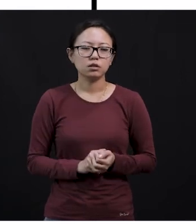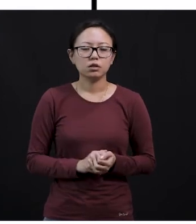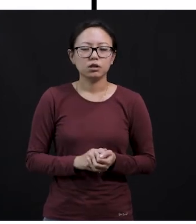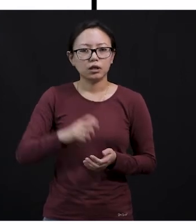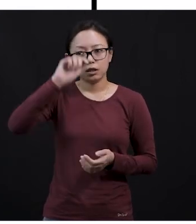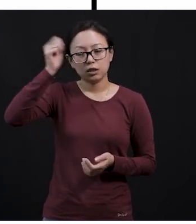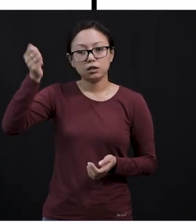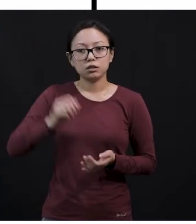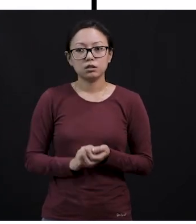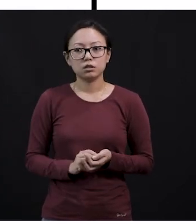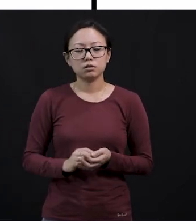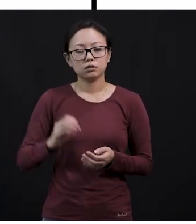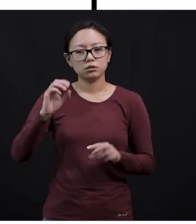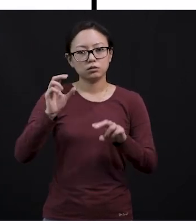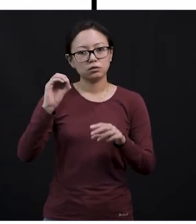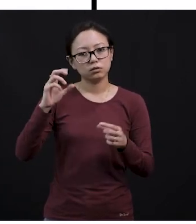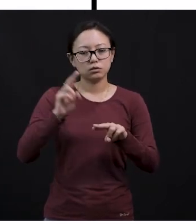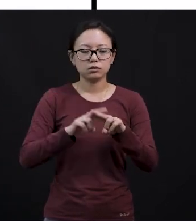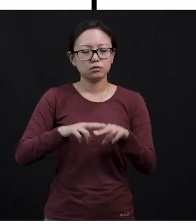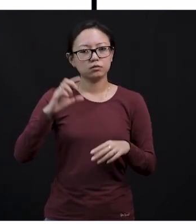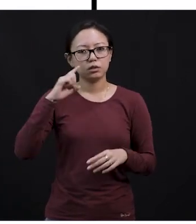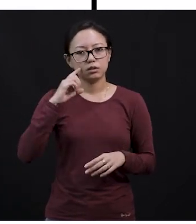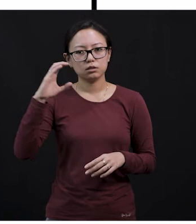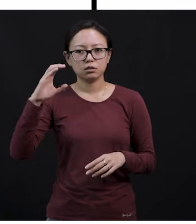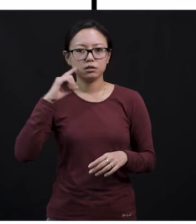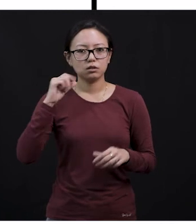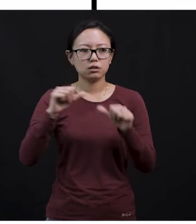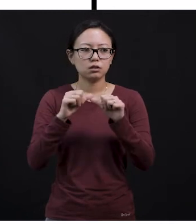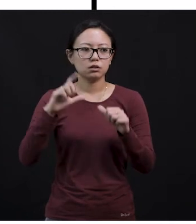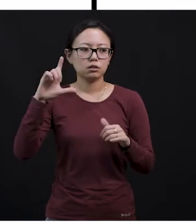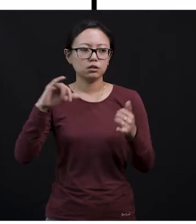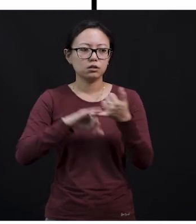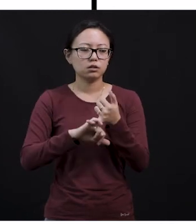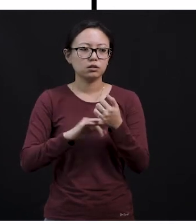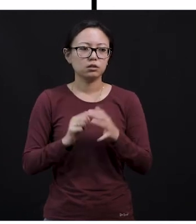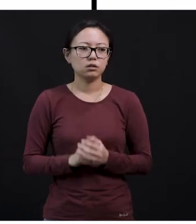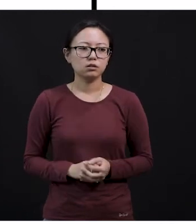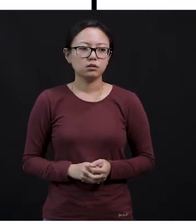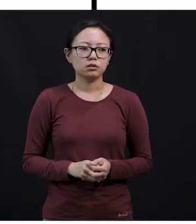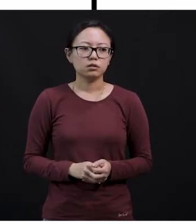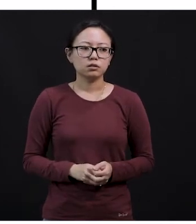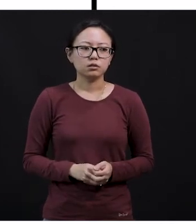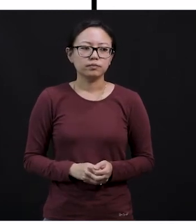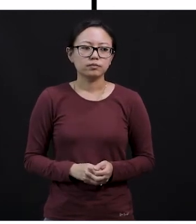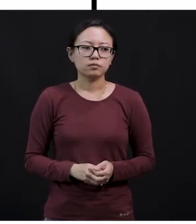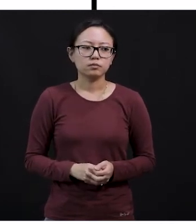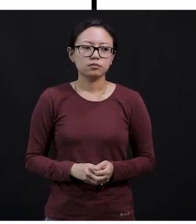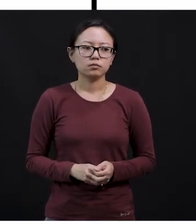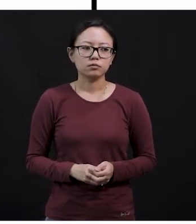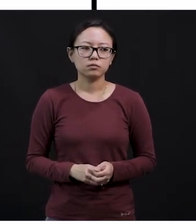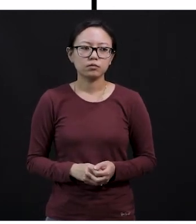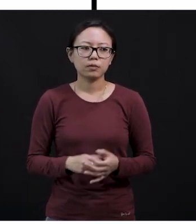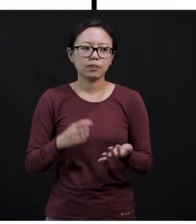trade, and granting the permission to fortify Calcutta. So if you fortify a city, you are very sure that nobody